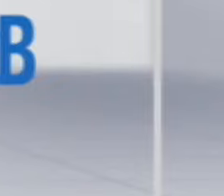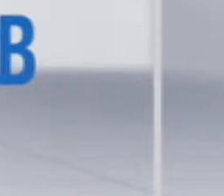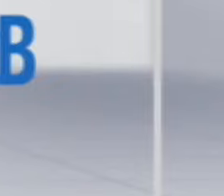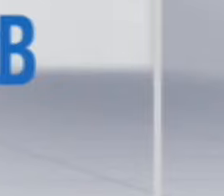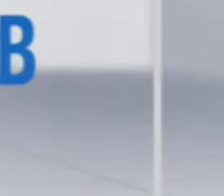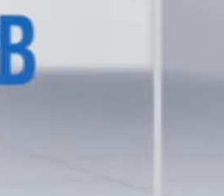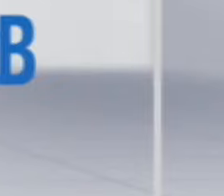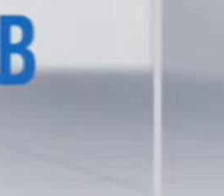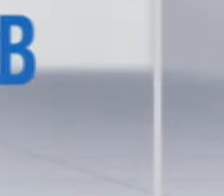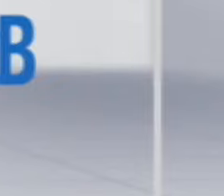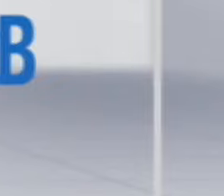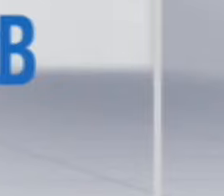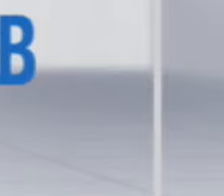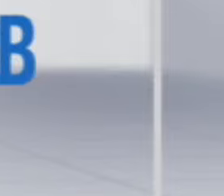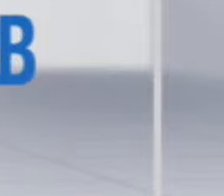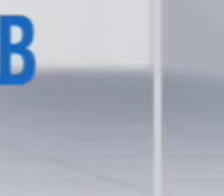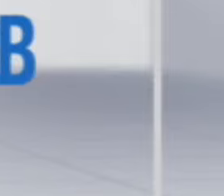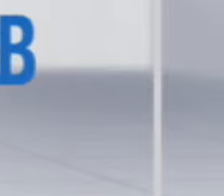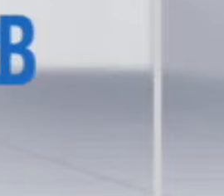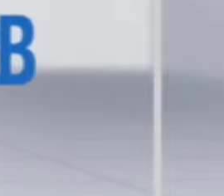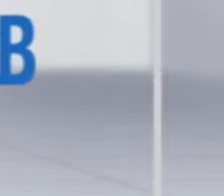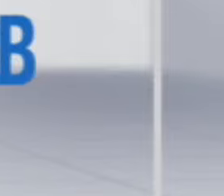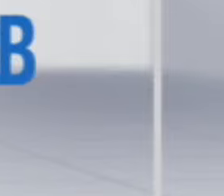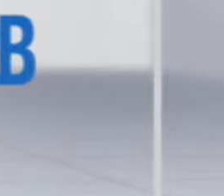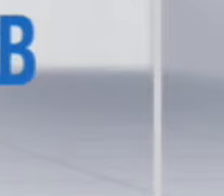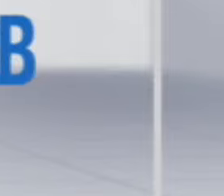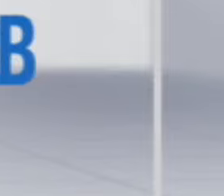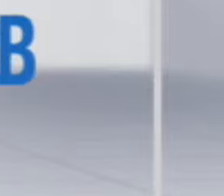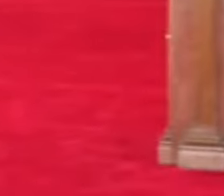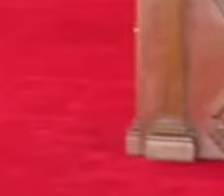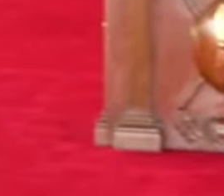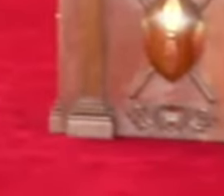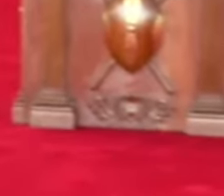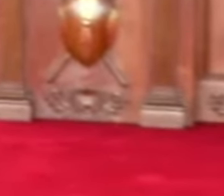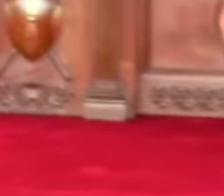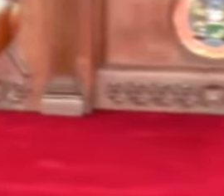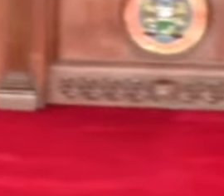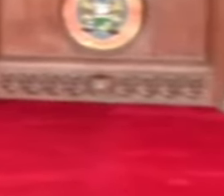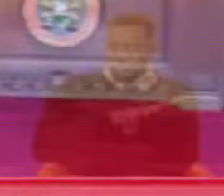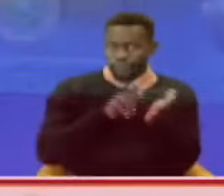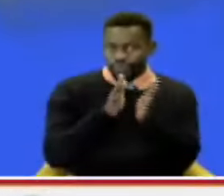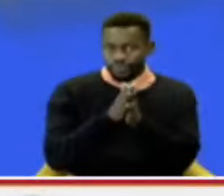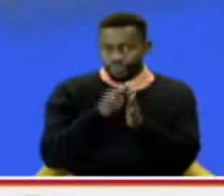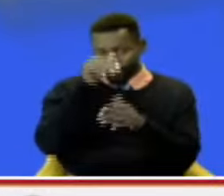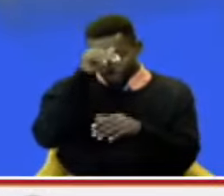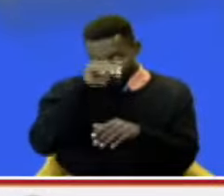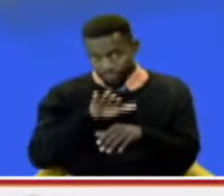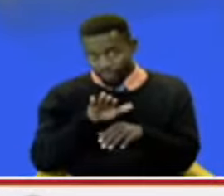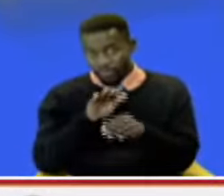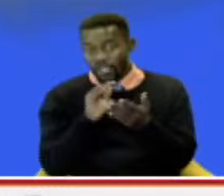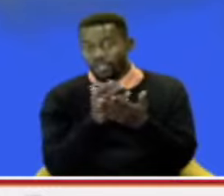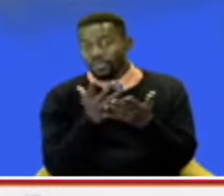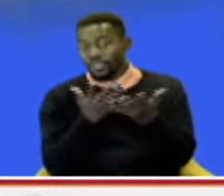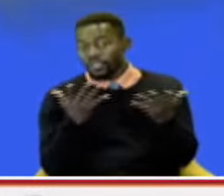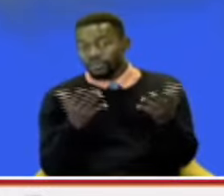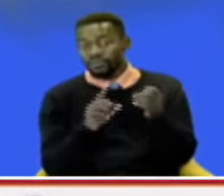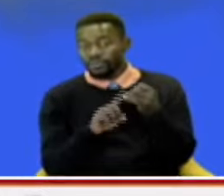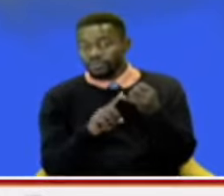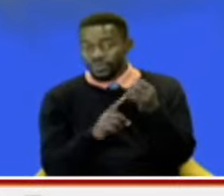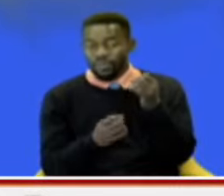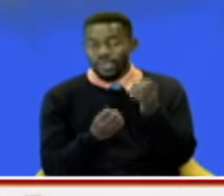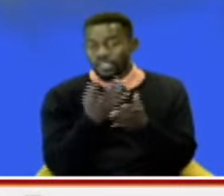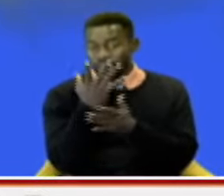that allows financing of emergencies and later approval by Parliament. These expenditures include emergency